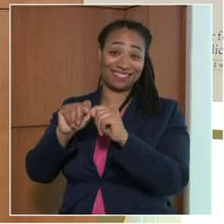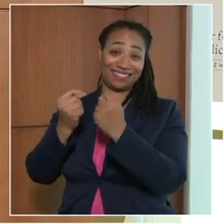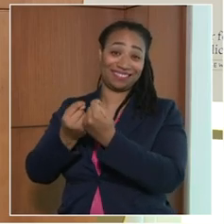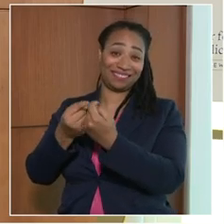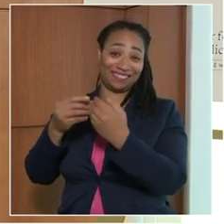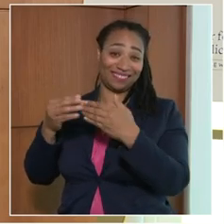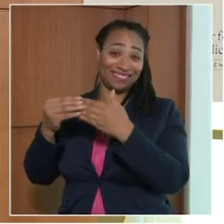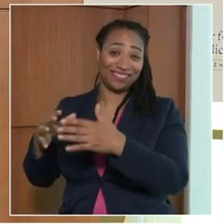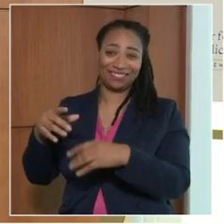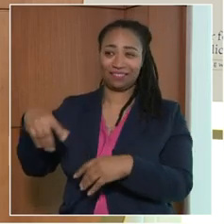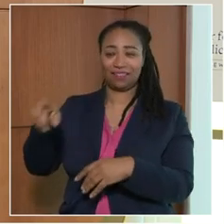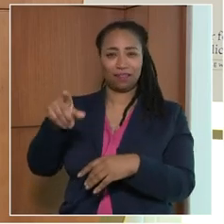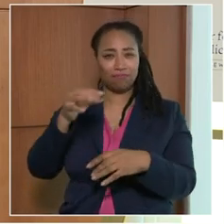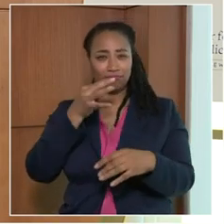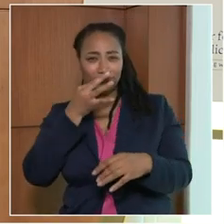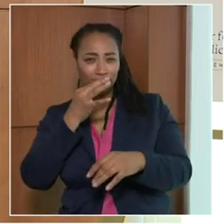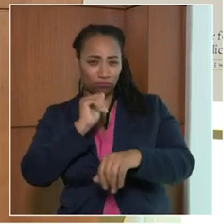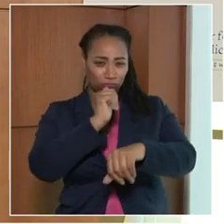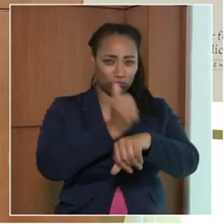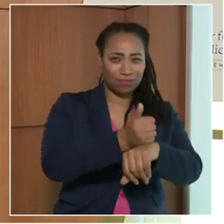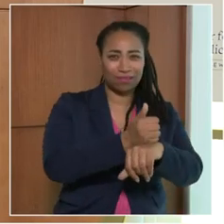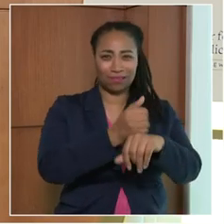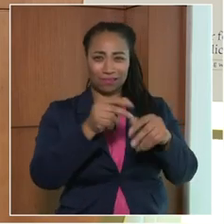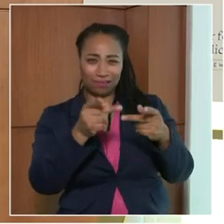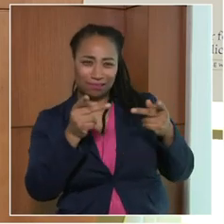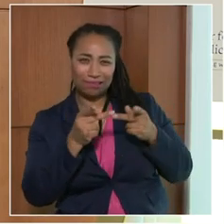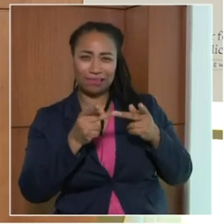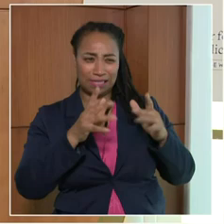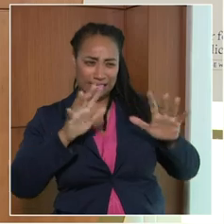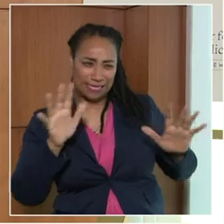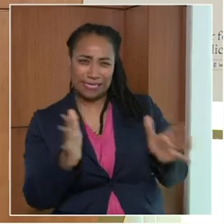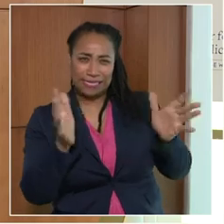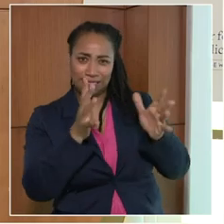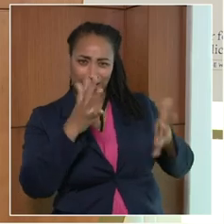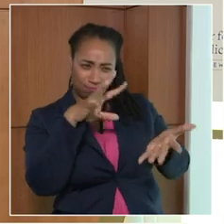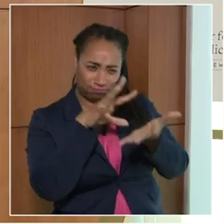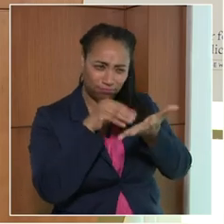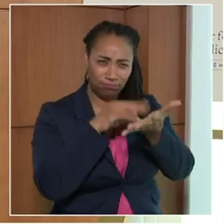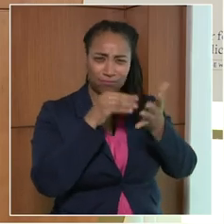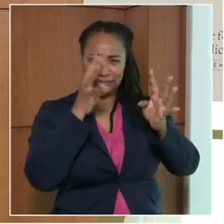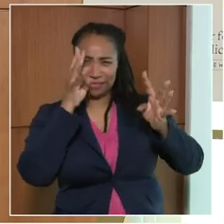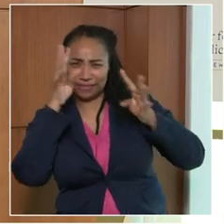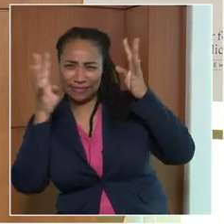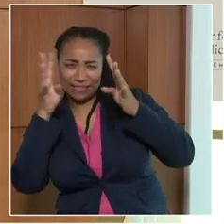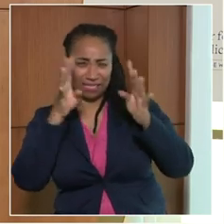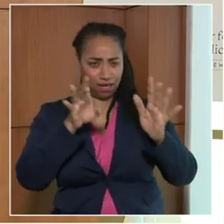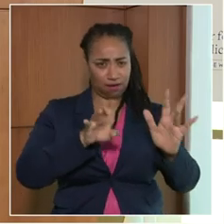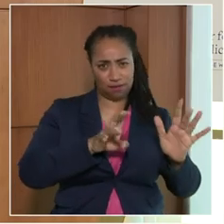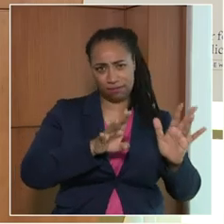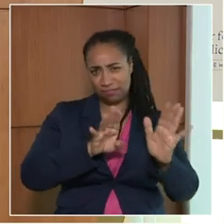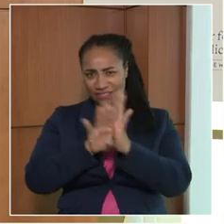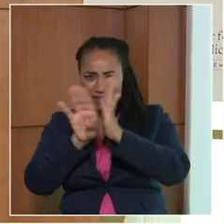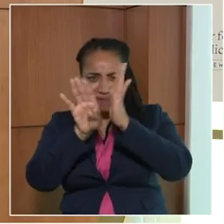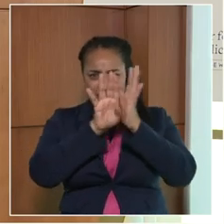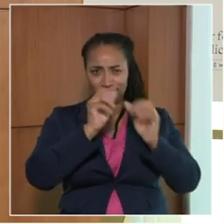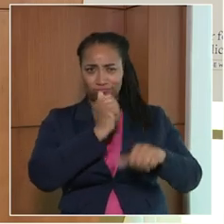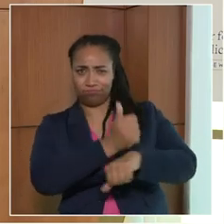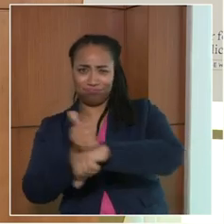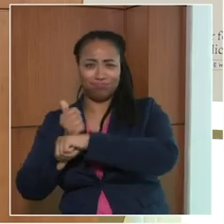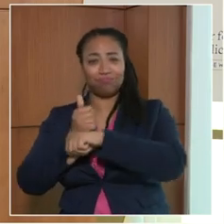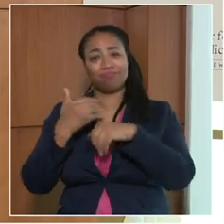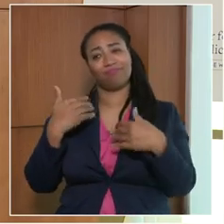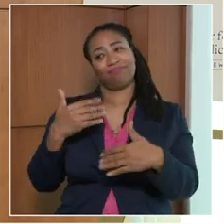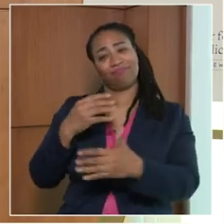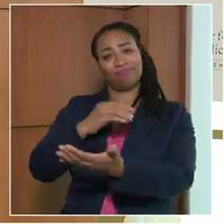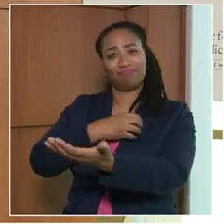learning, innovation, and professional development can thrive. This program is a testament to what can